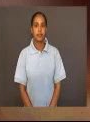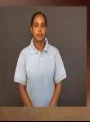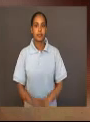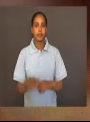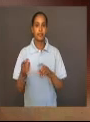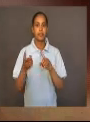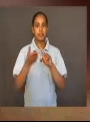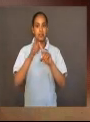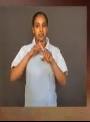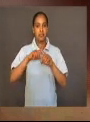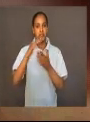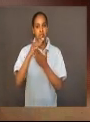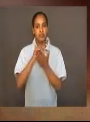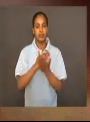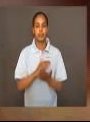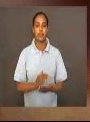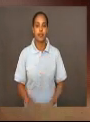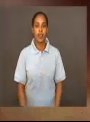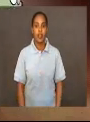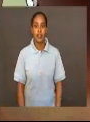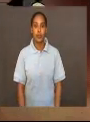Let's get back to our lesson.